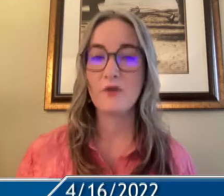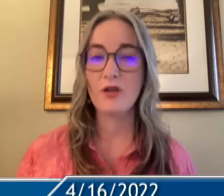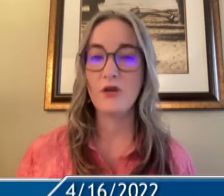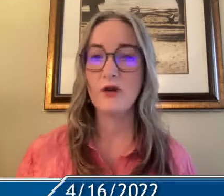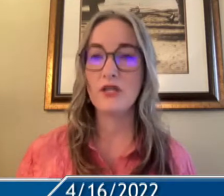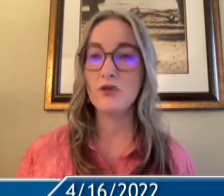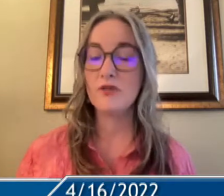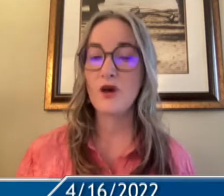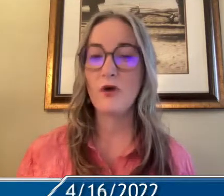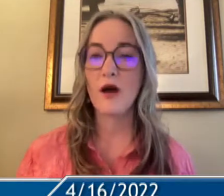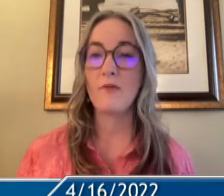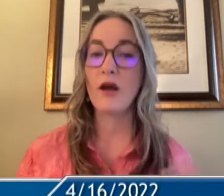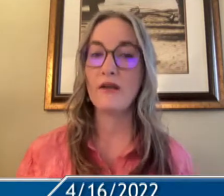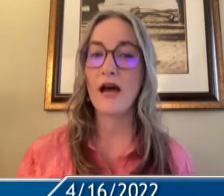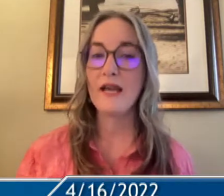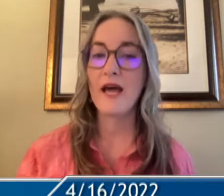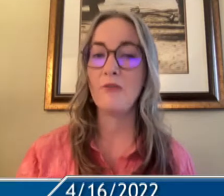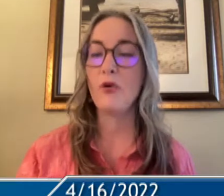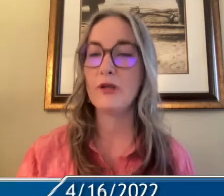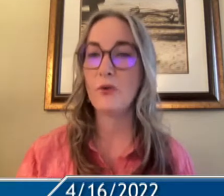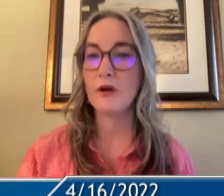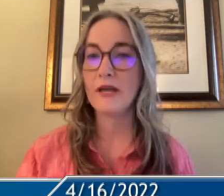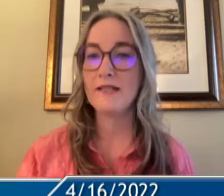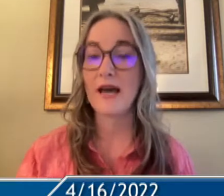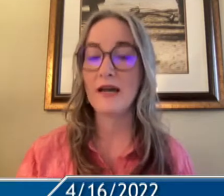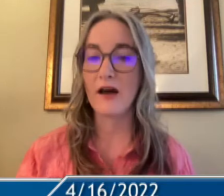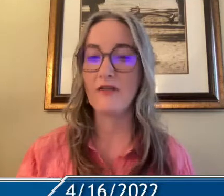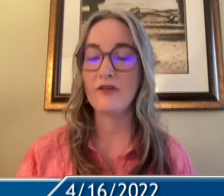testimony, you can do so online at